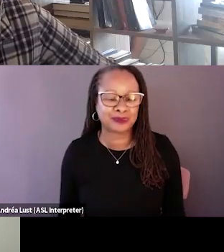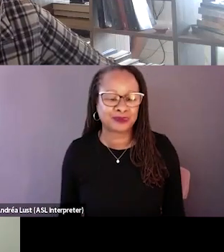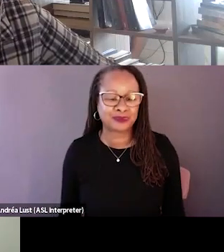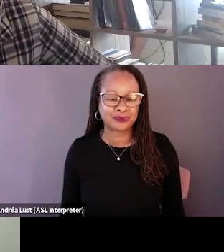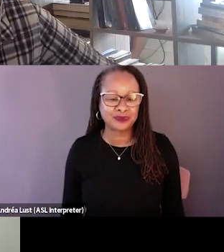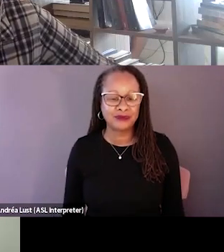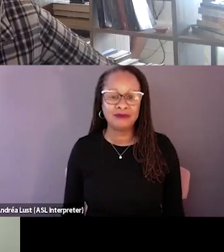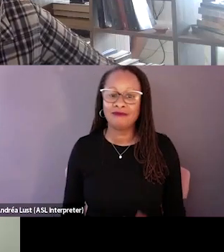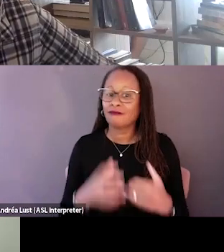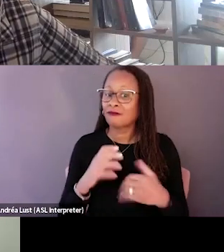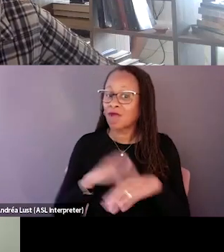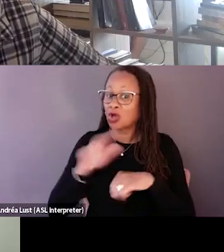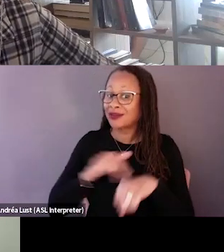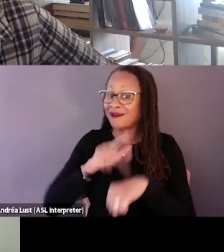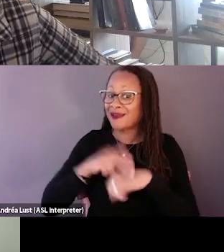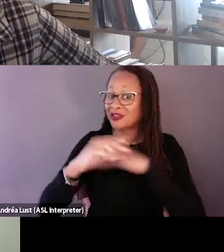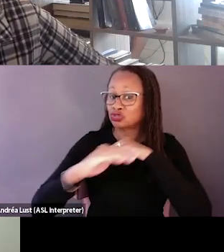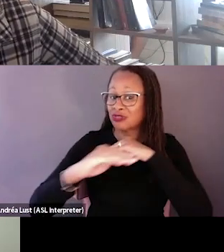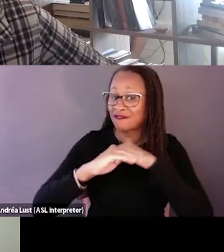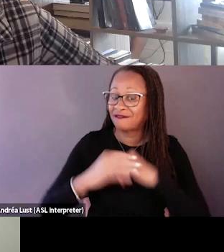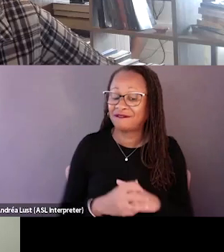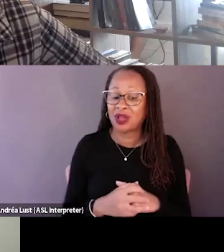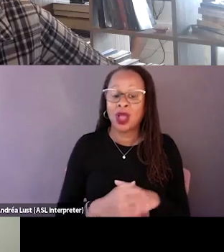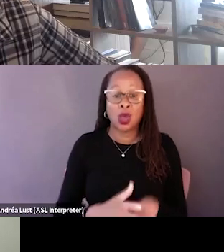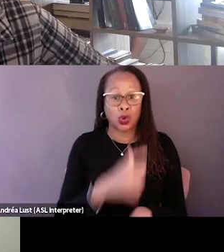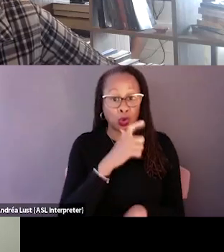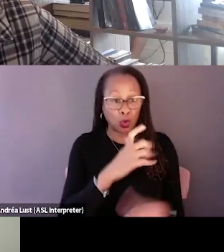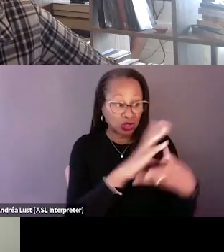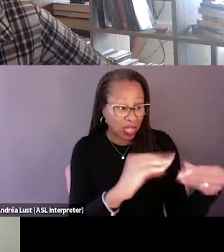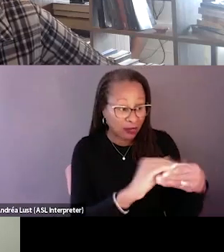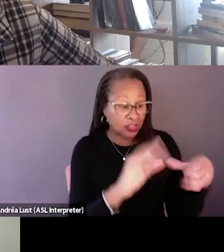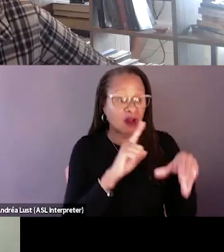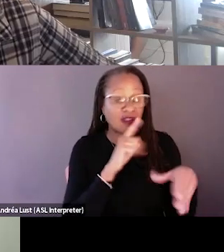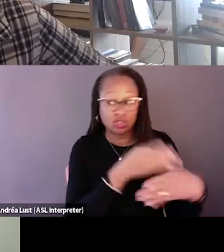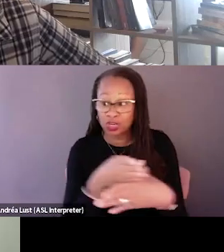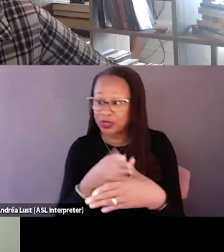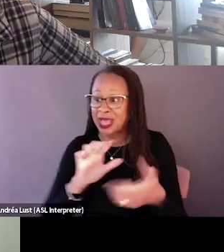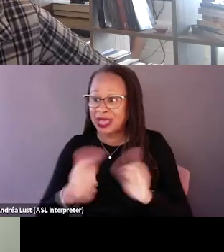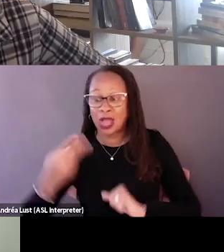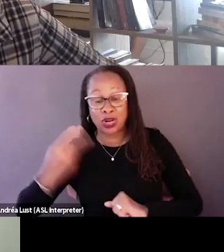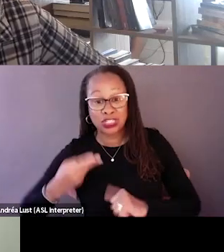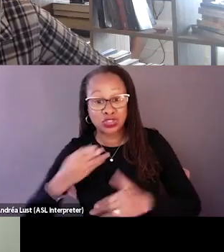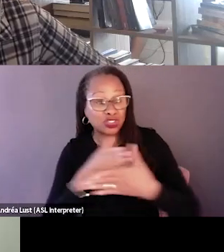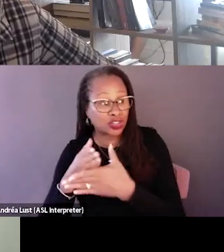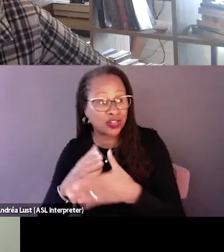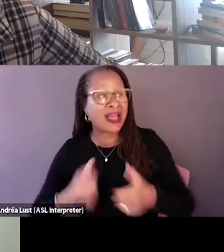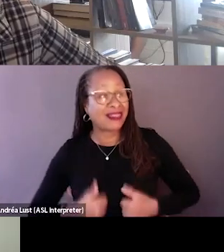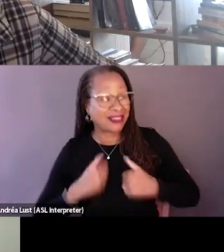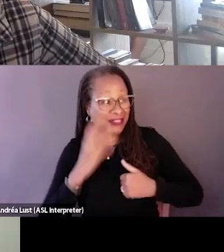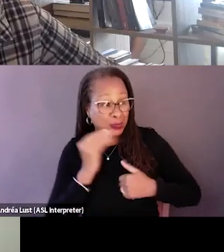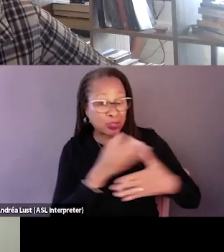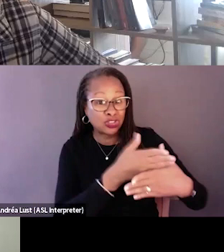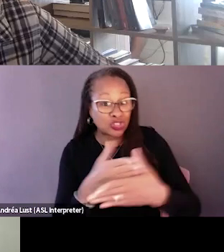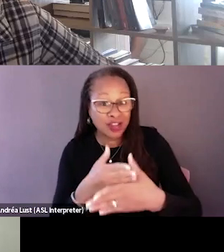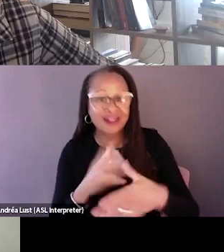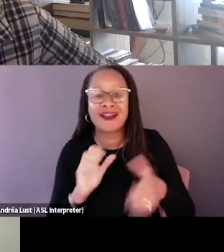on a national level. In terms of whose narratives get told and how our history is told, how our lived experiences are told,